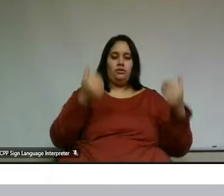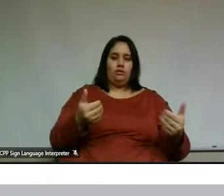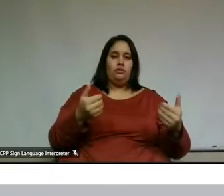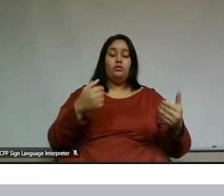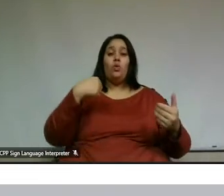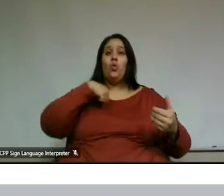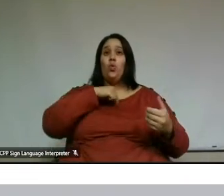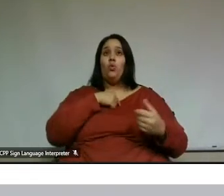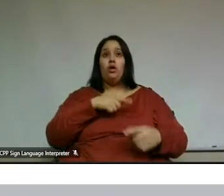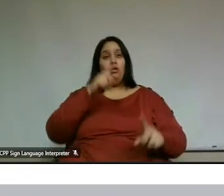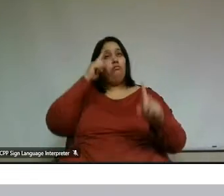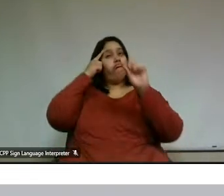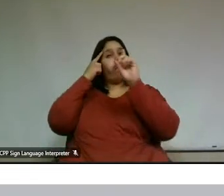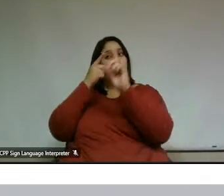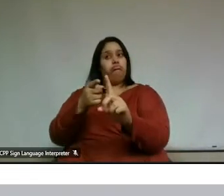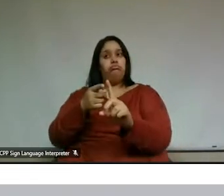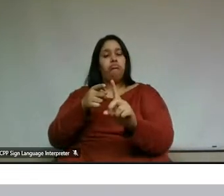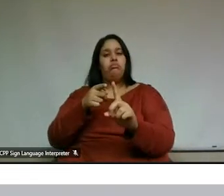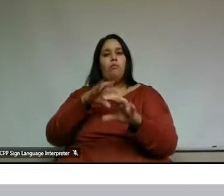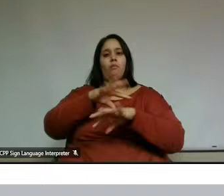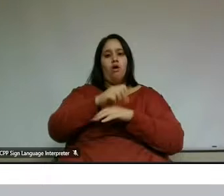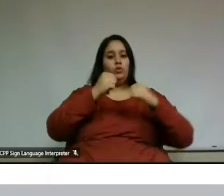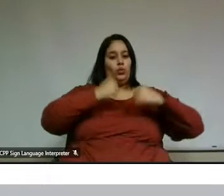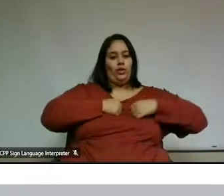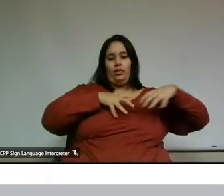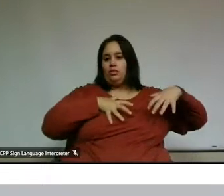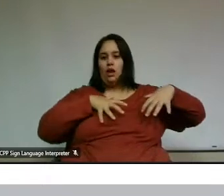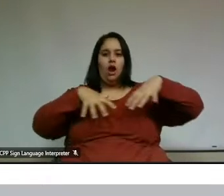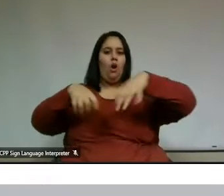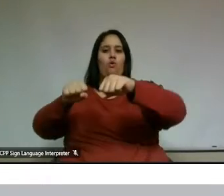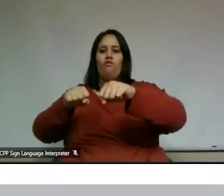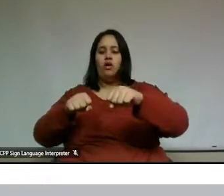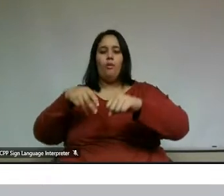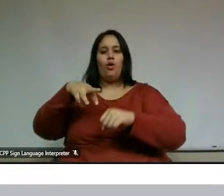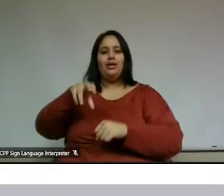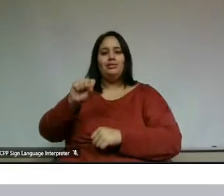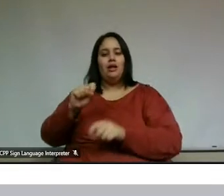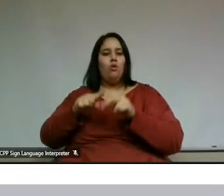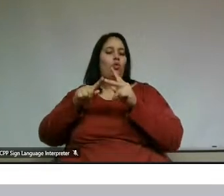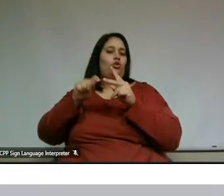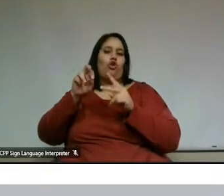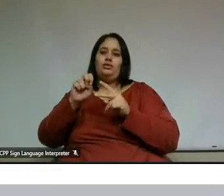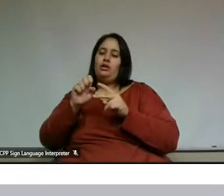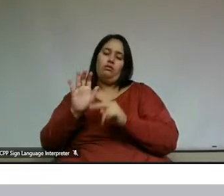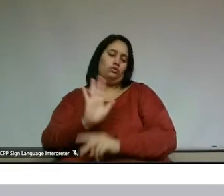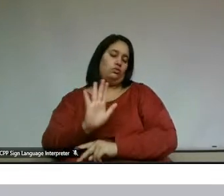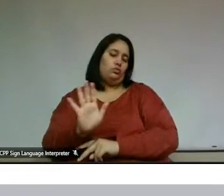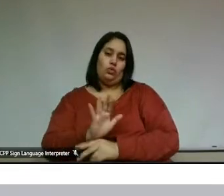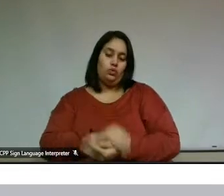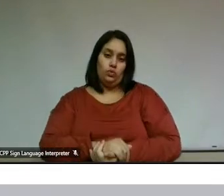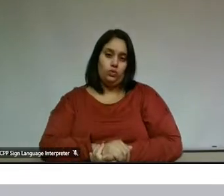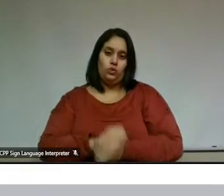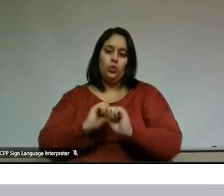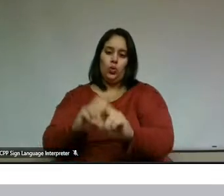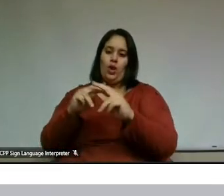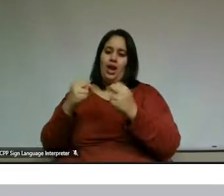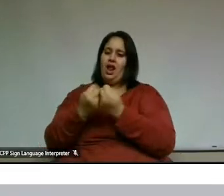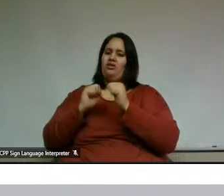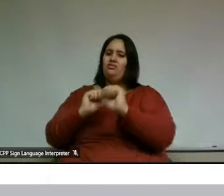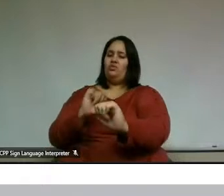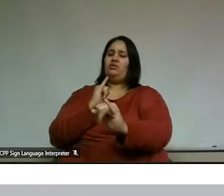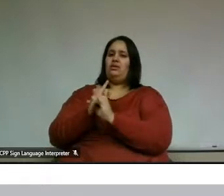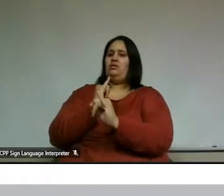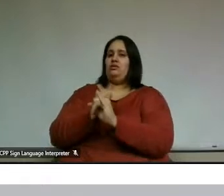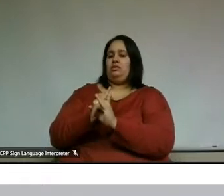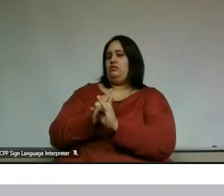intention through the bill for the province to take over rail systems from those two national bodies or those